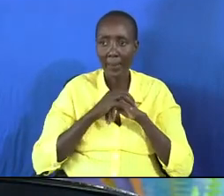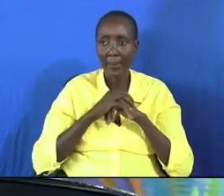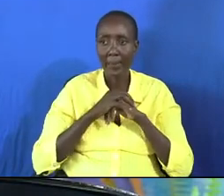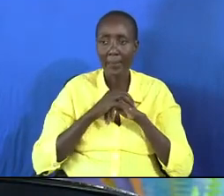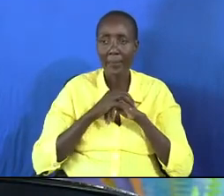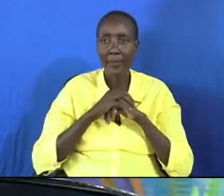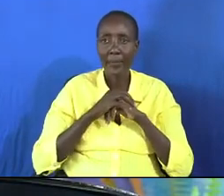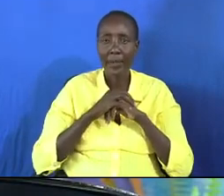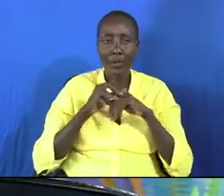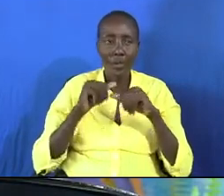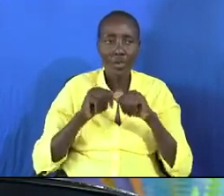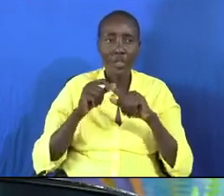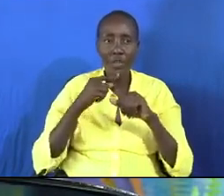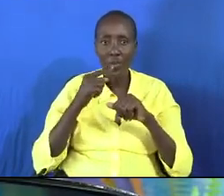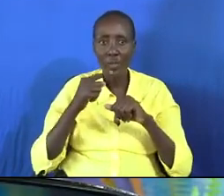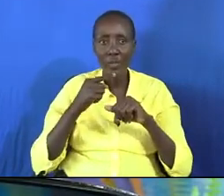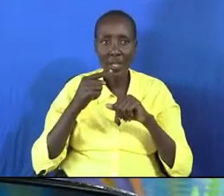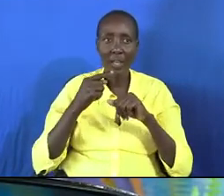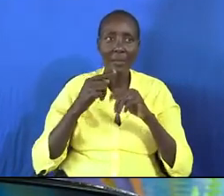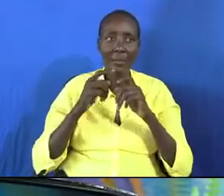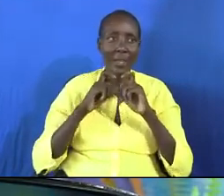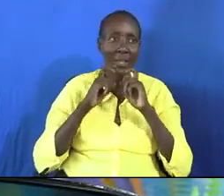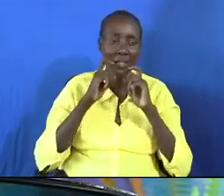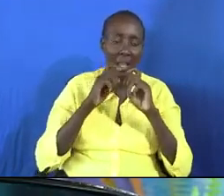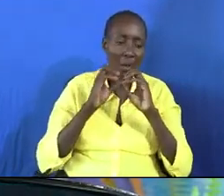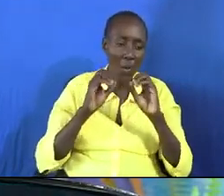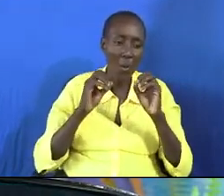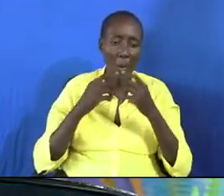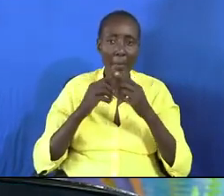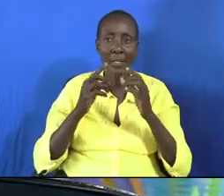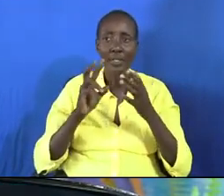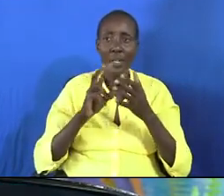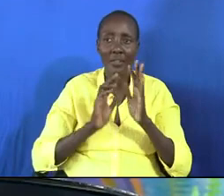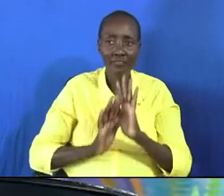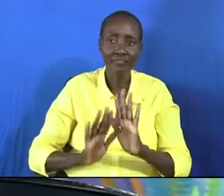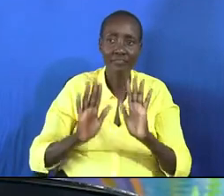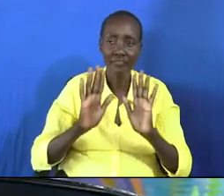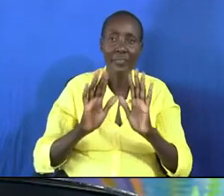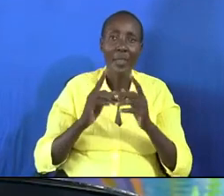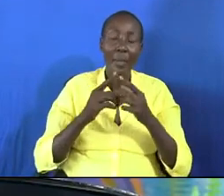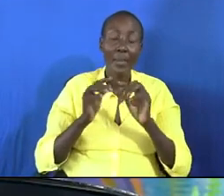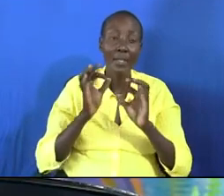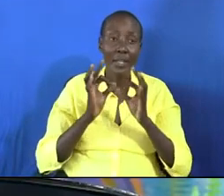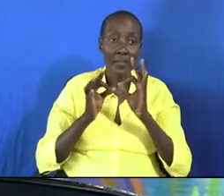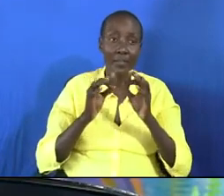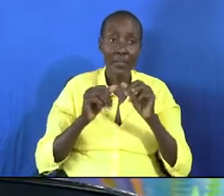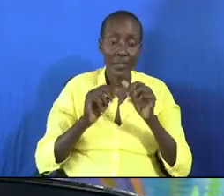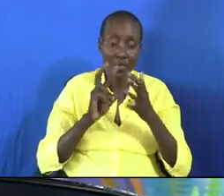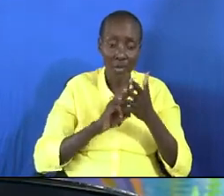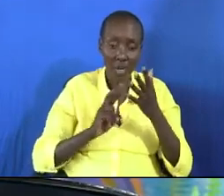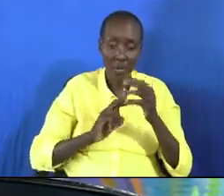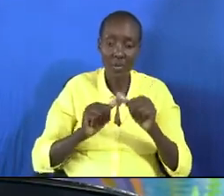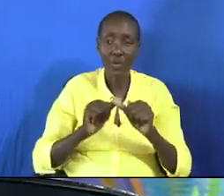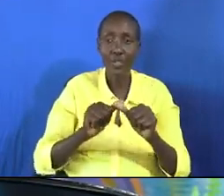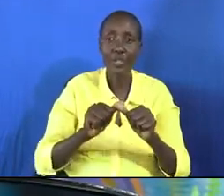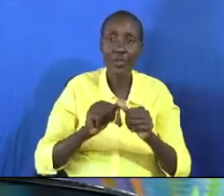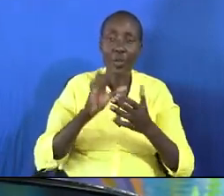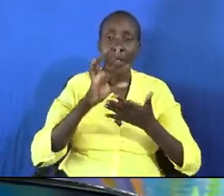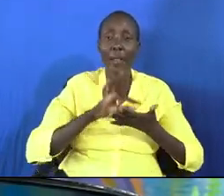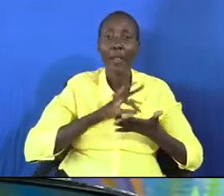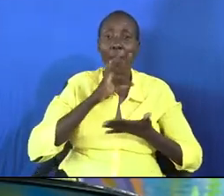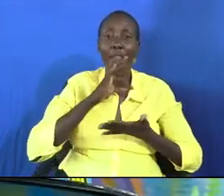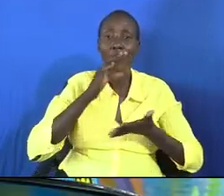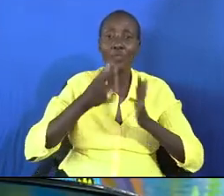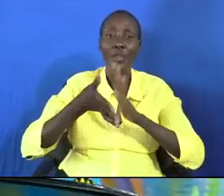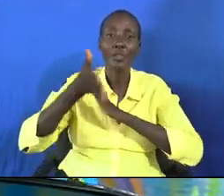So we keep on saying, eyes have not seen, ears have not heard, and we leave it at that. But if you go on, the Spirit